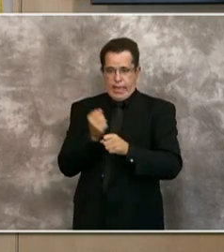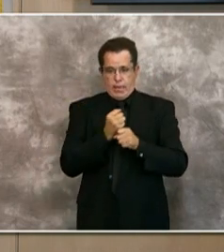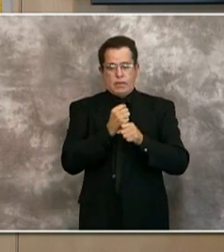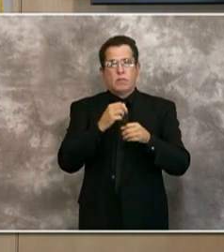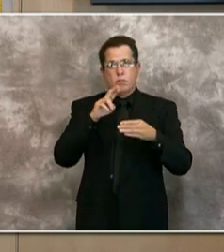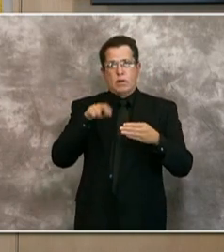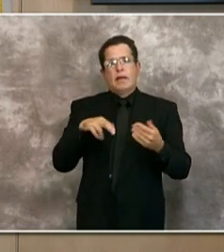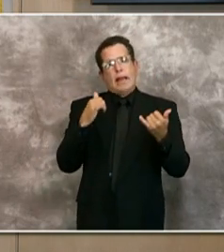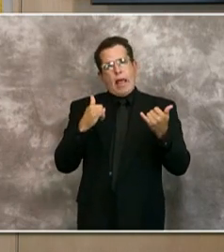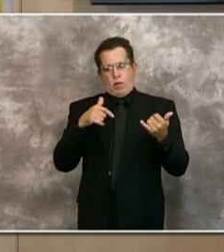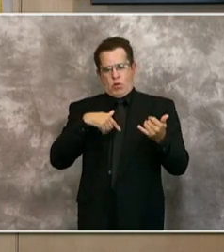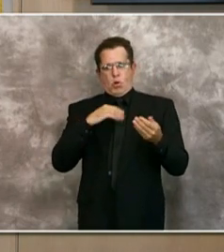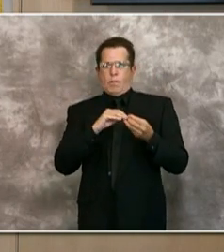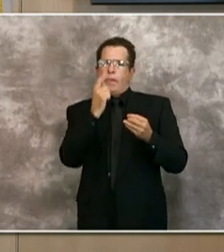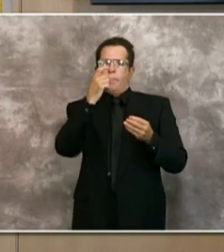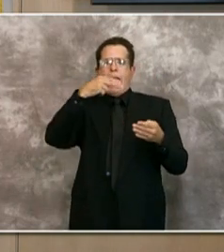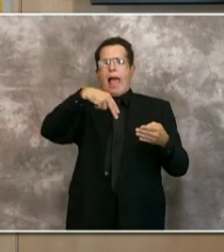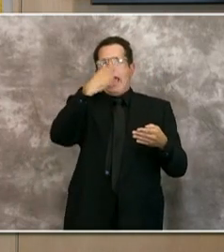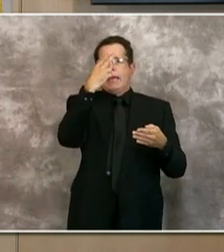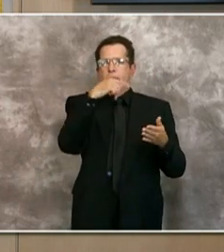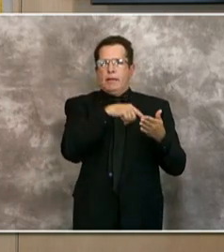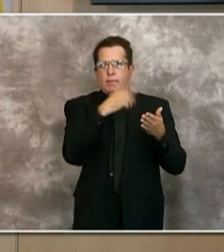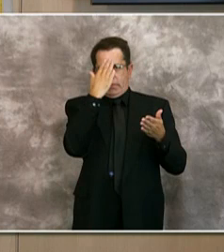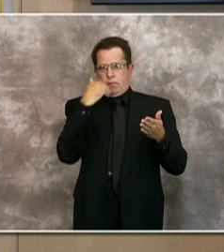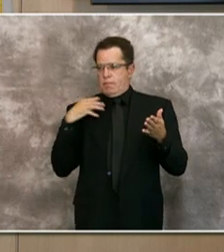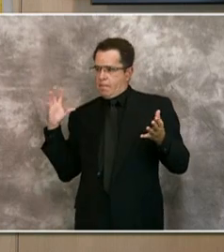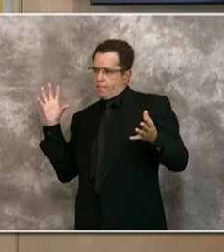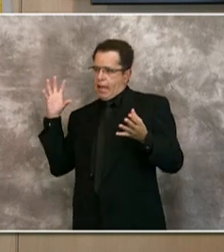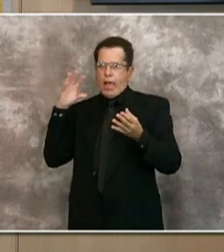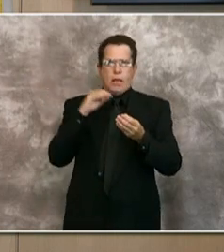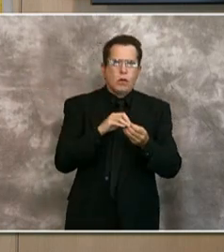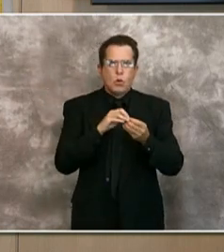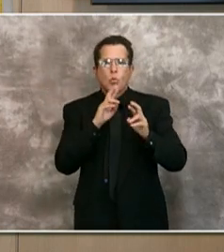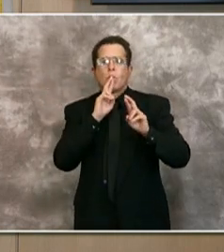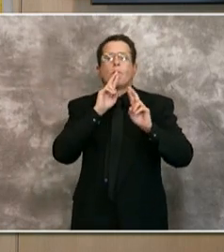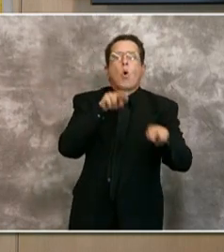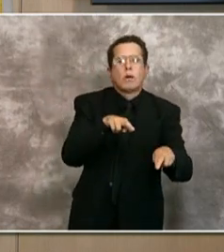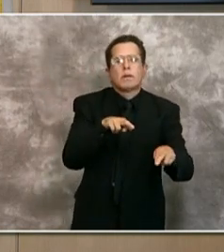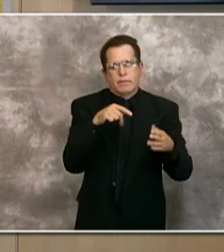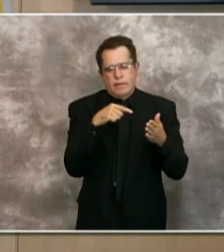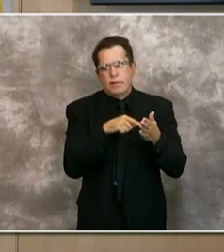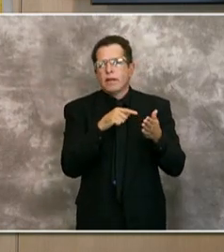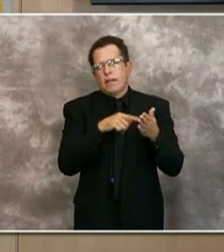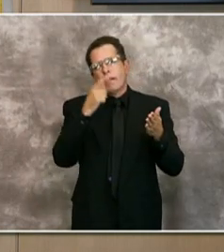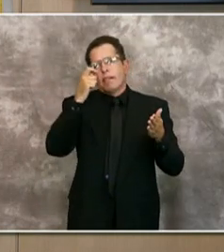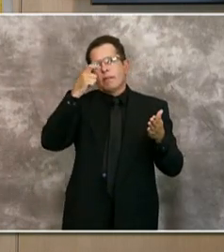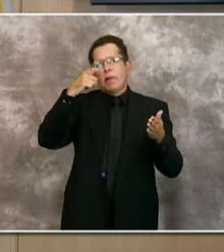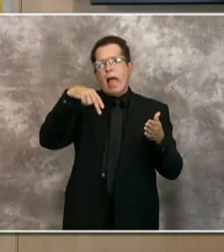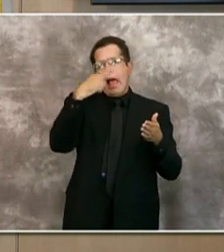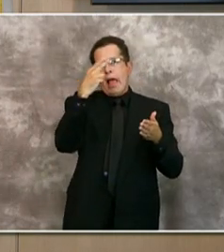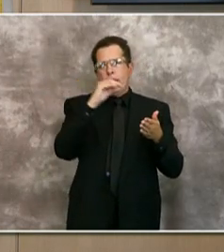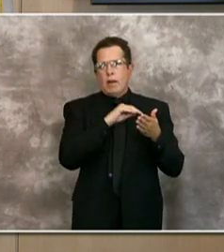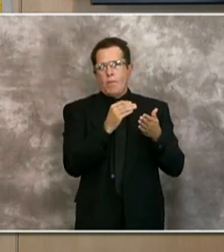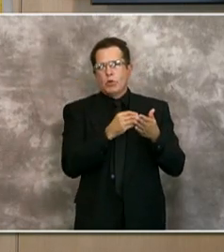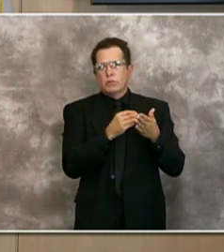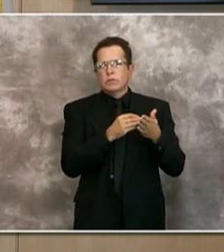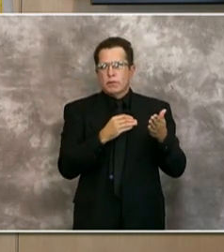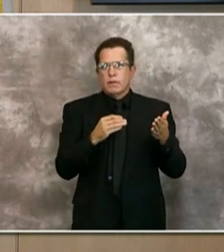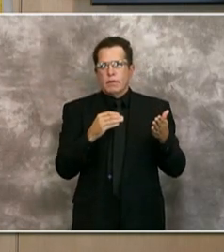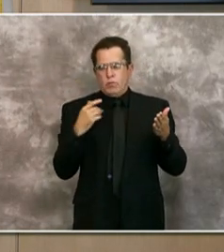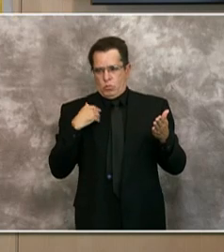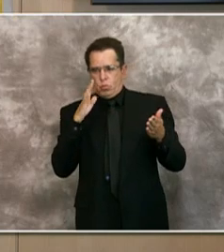probably artificially a little bit higher because of some of those backlogs in reporting and testing. We think maybe the preceding weeks were a little bit